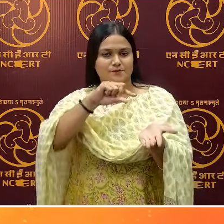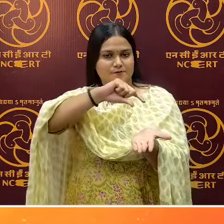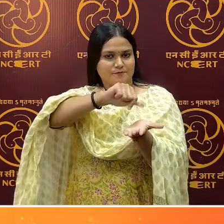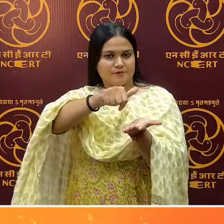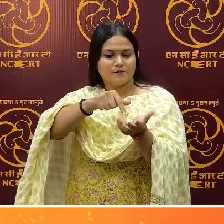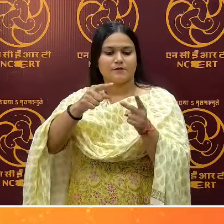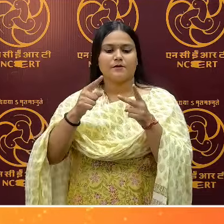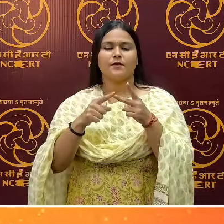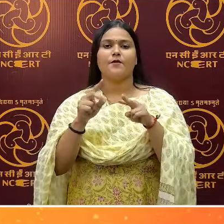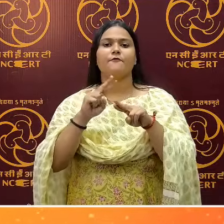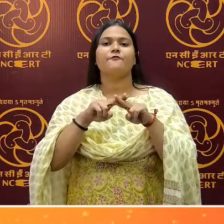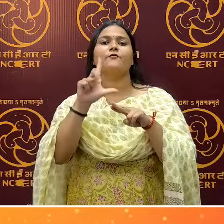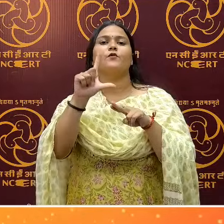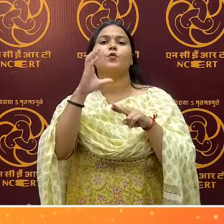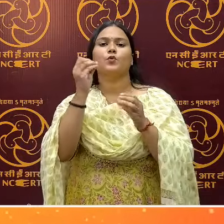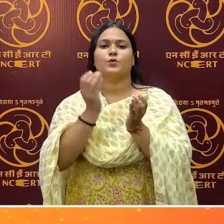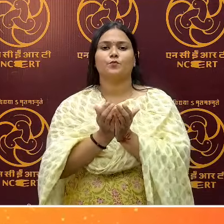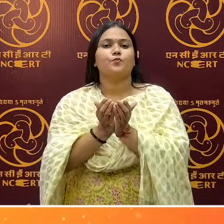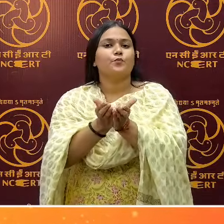float,